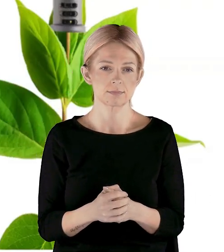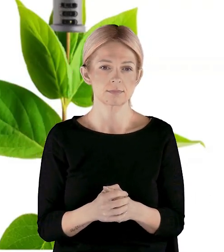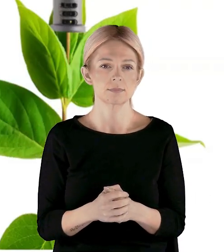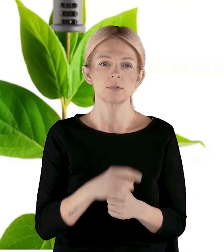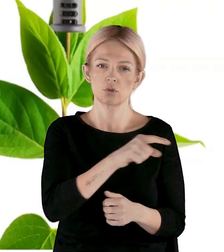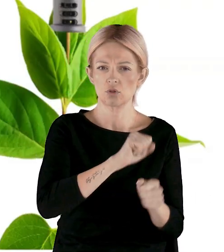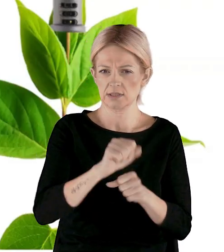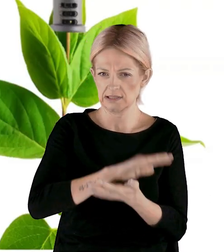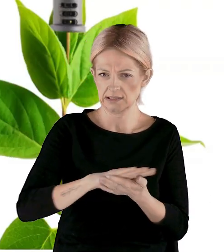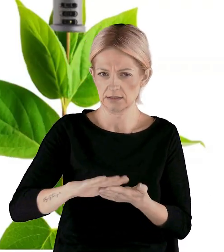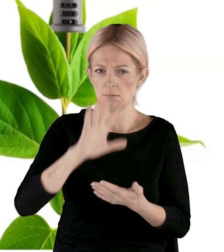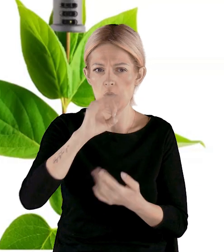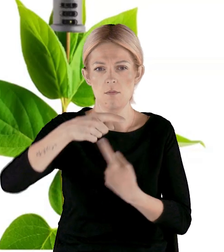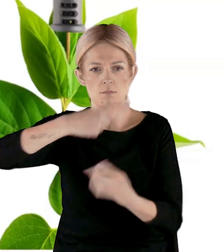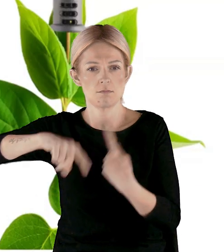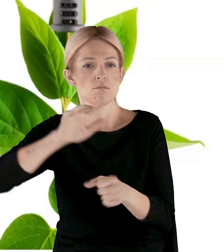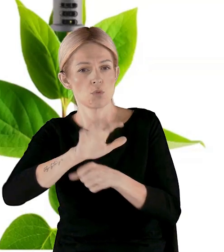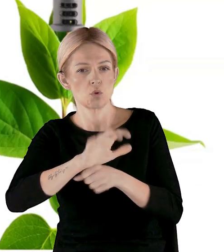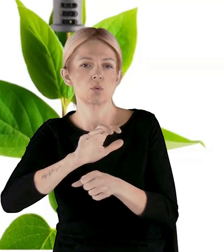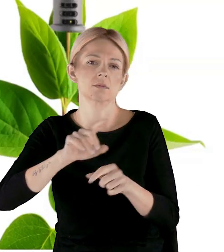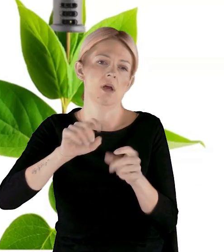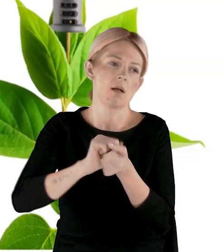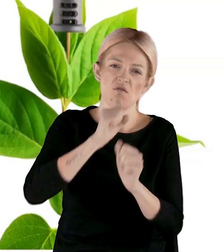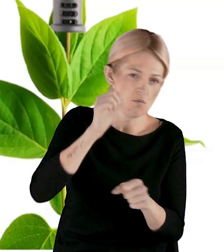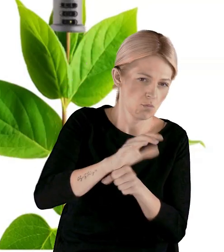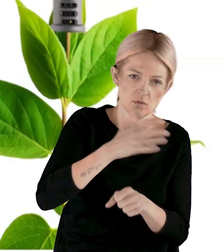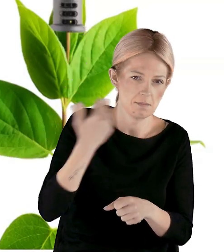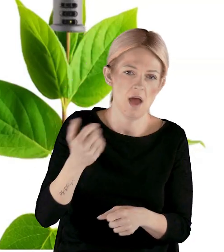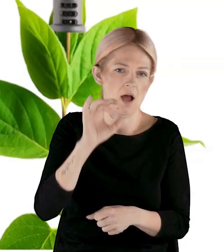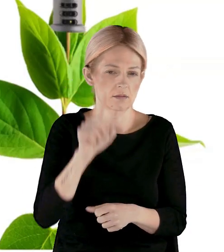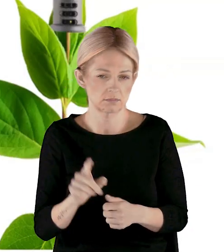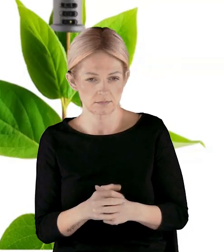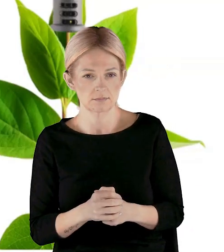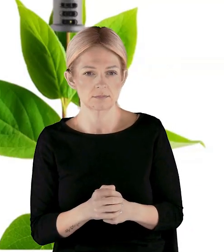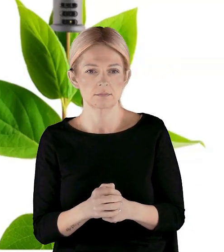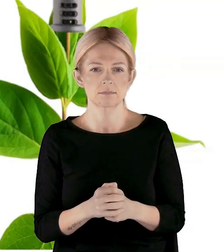or even no gas emission. So